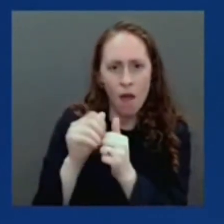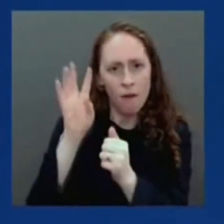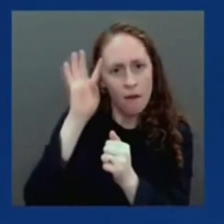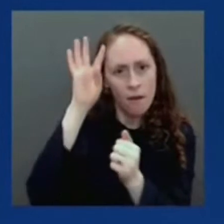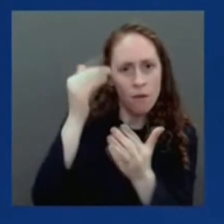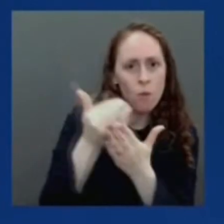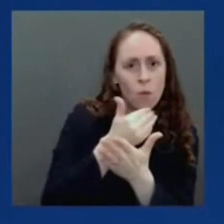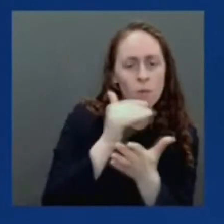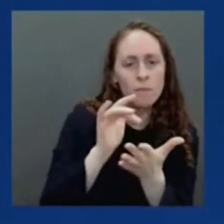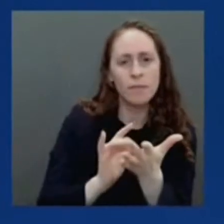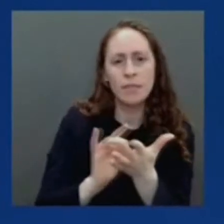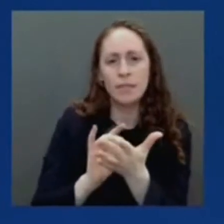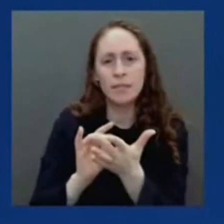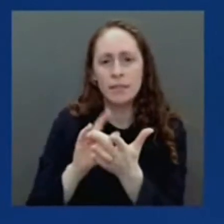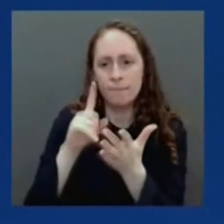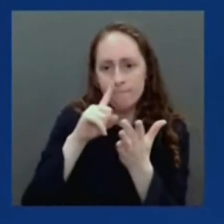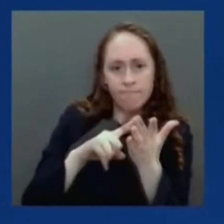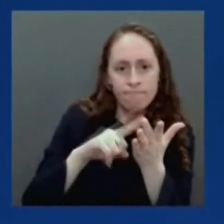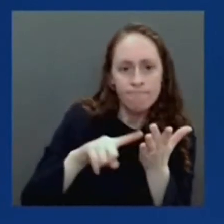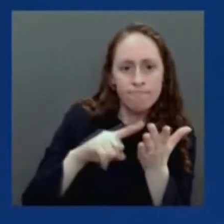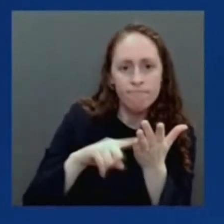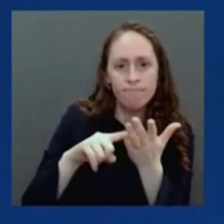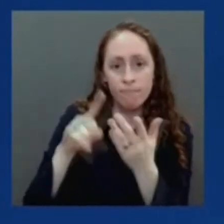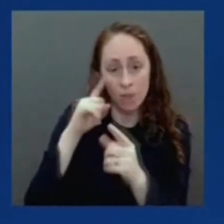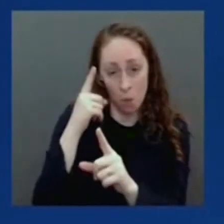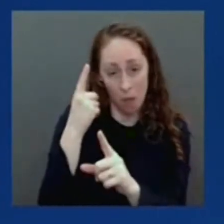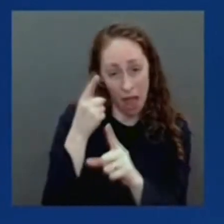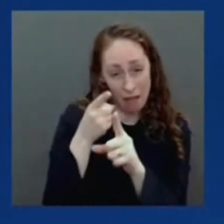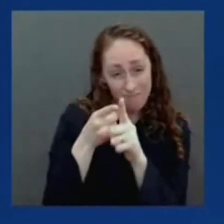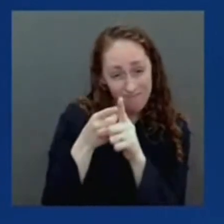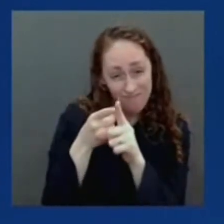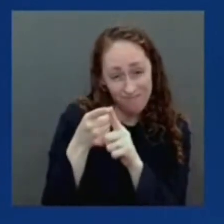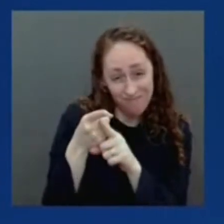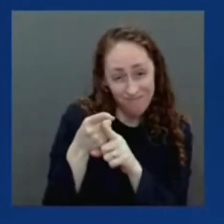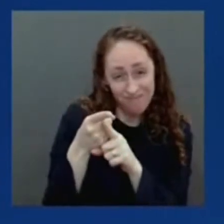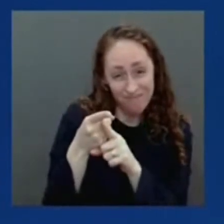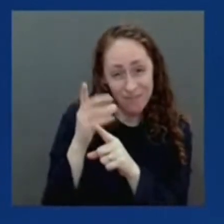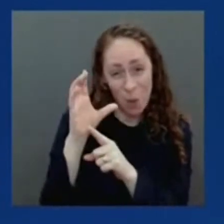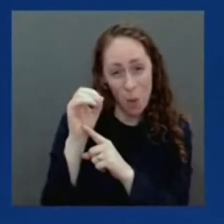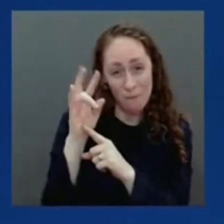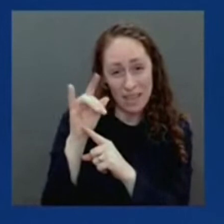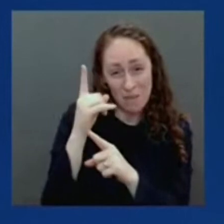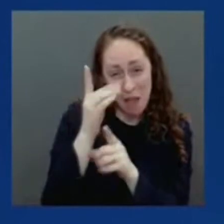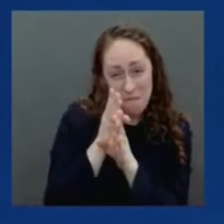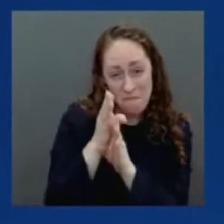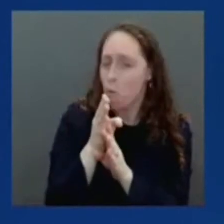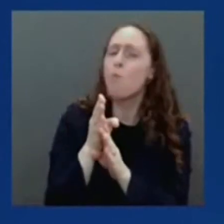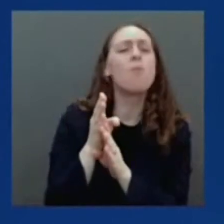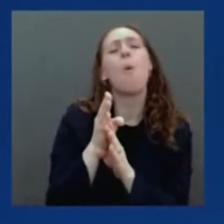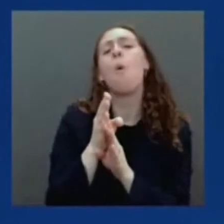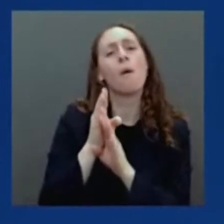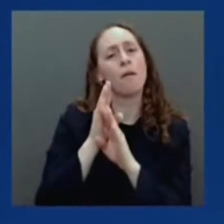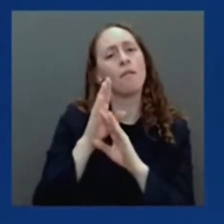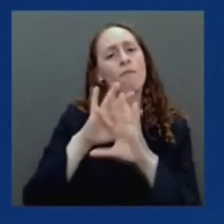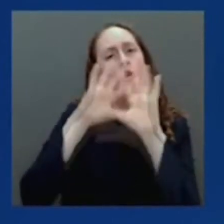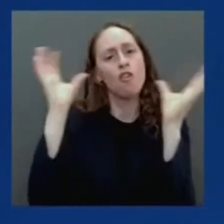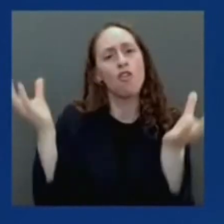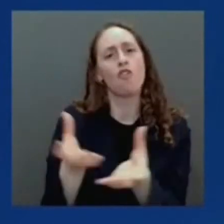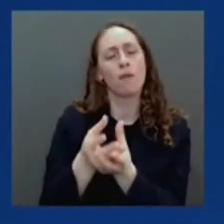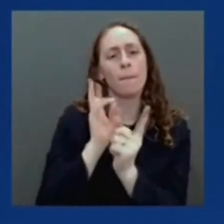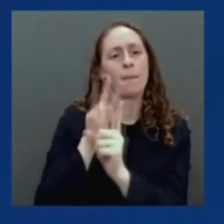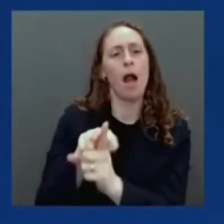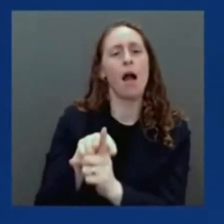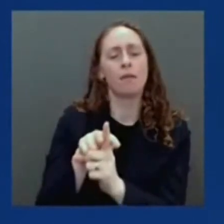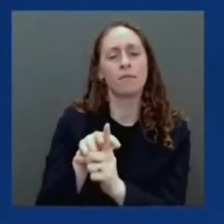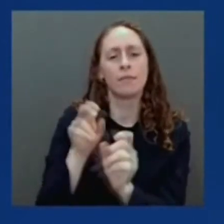recently put out. With regard to the budget, obviously it's too early to talk about that because we're in negotiations right now for